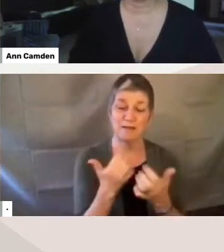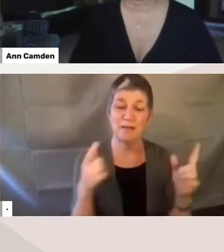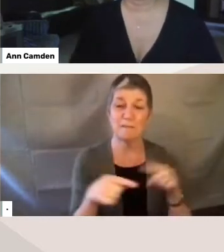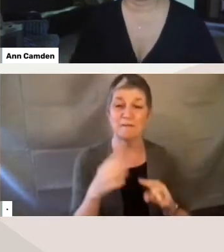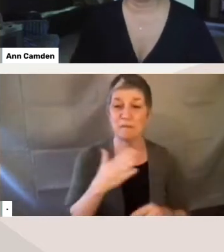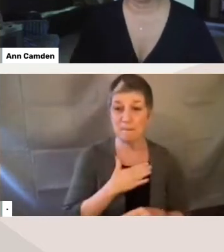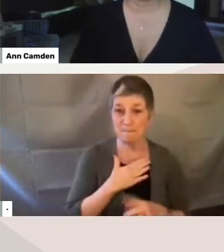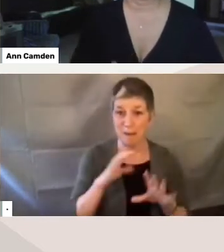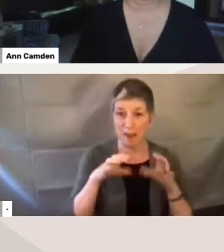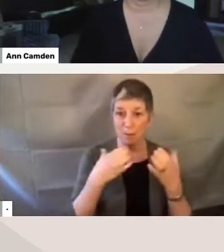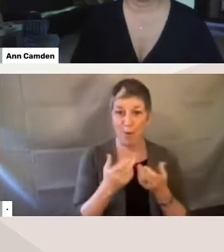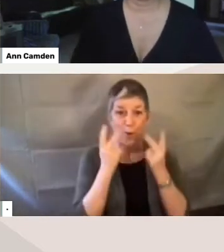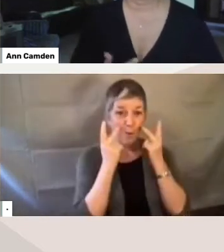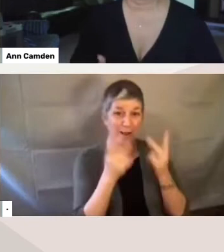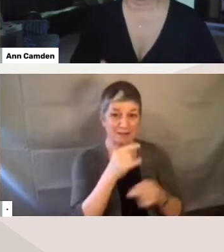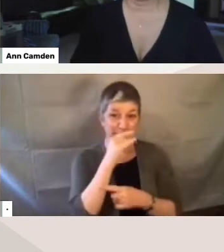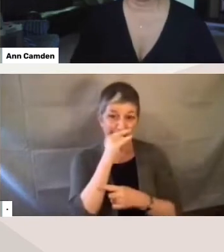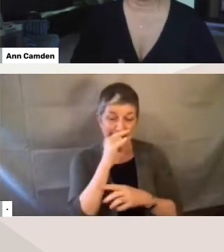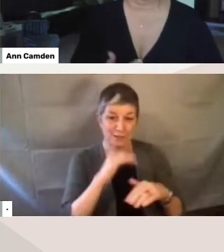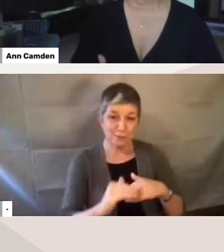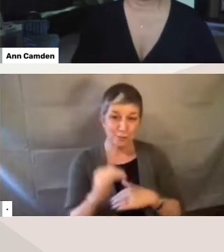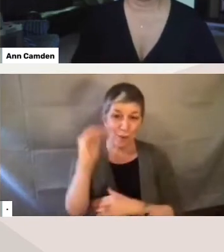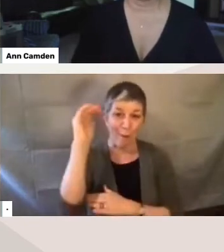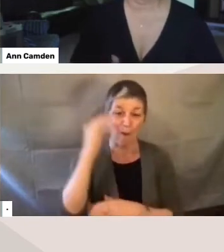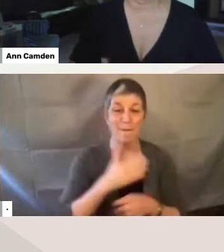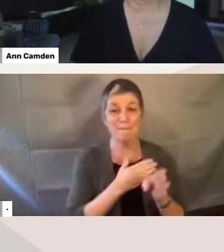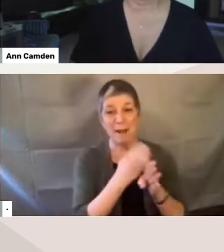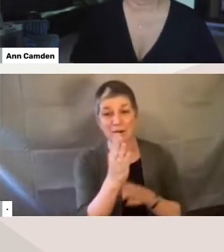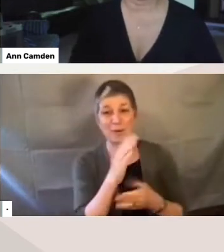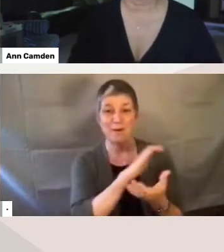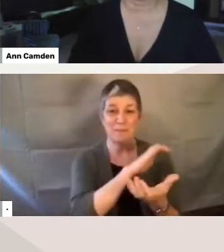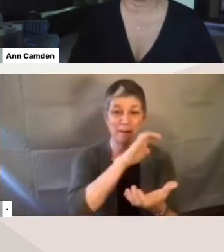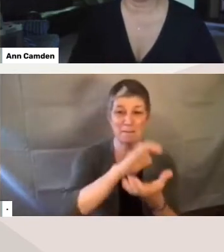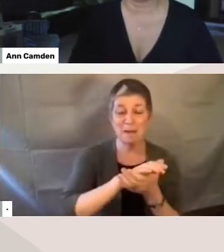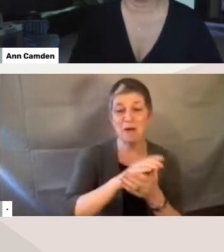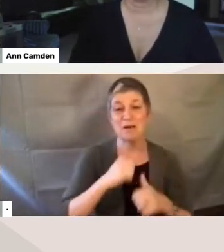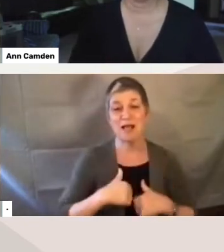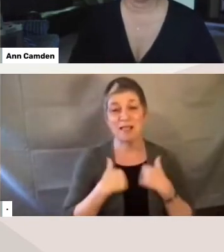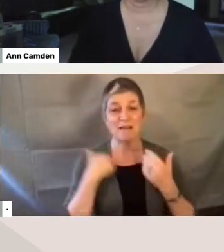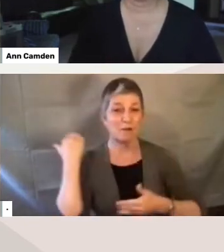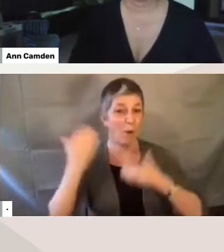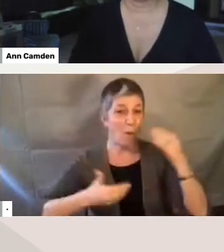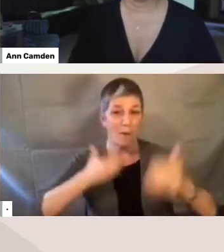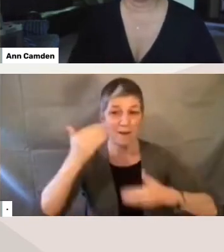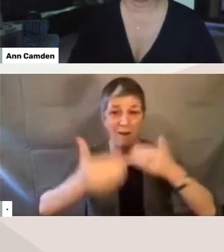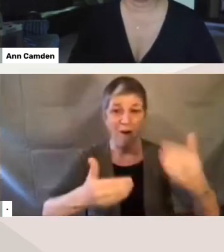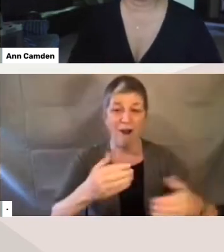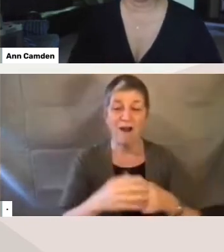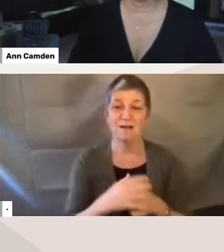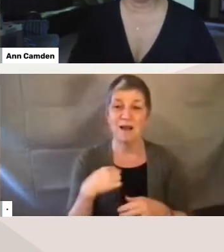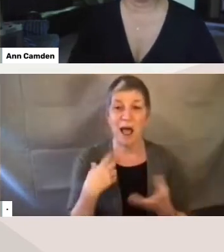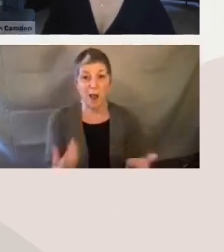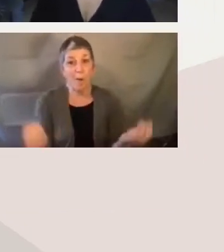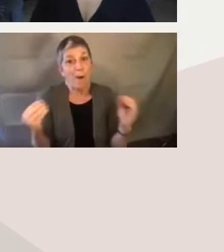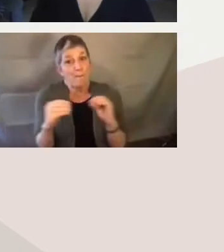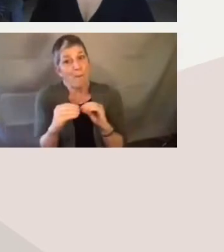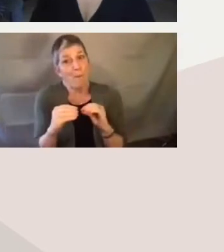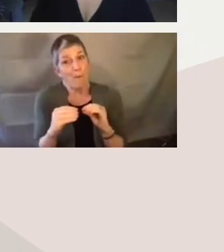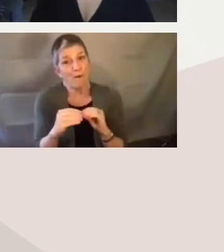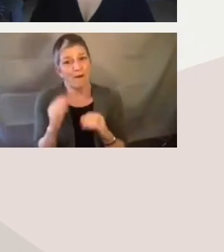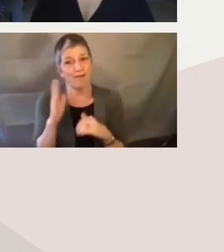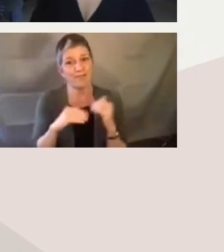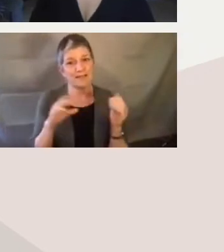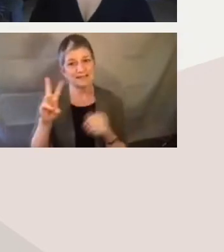world of watching my kids grow up and my career and my marriage and life going on, I want more than 6 years.